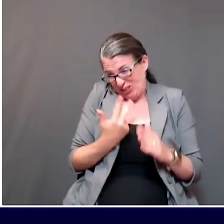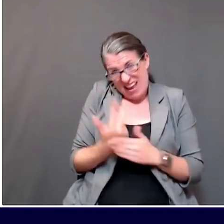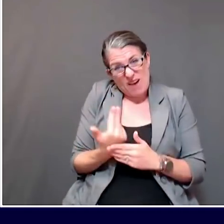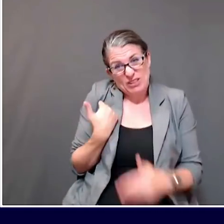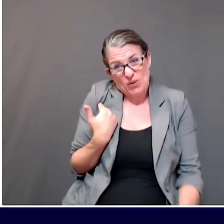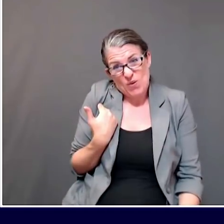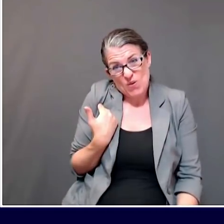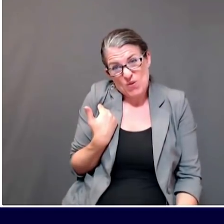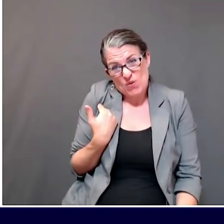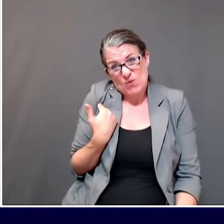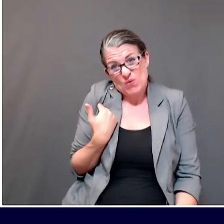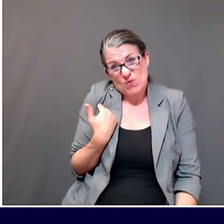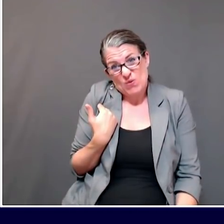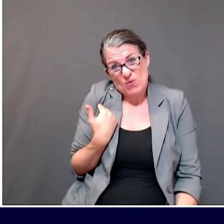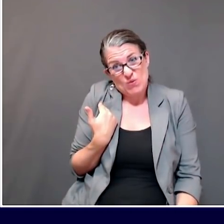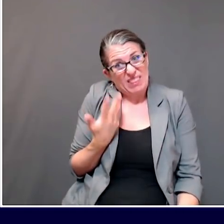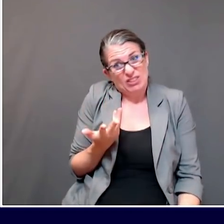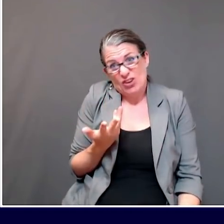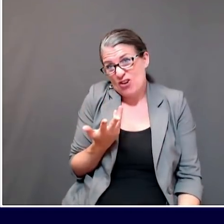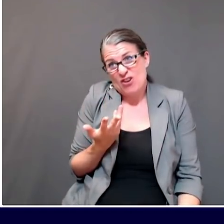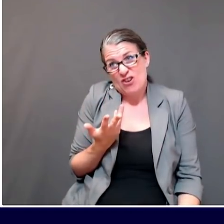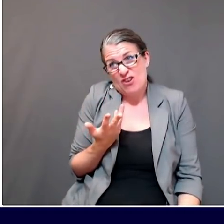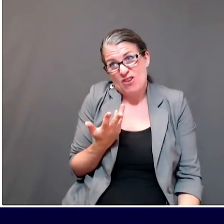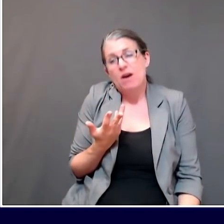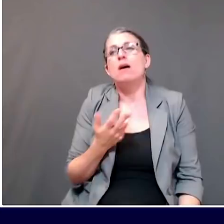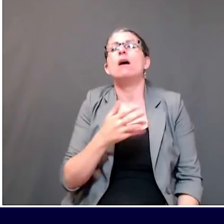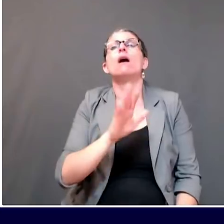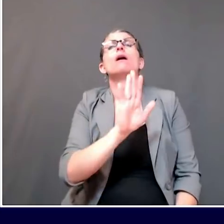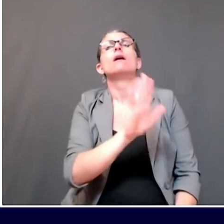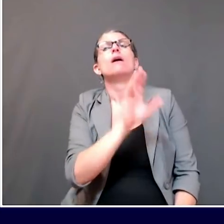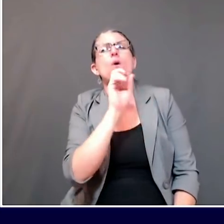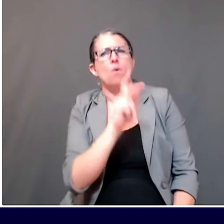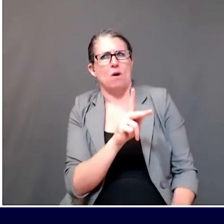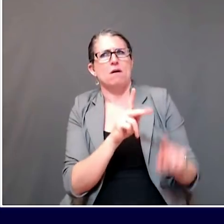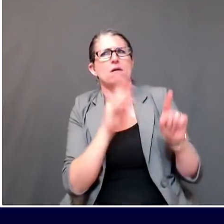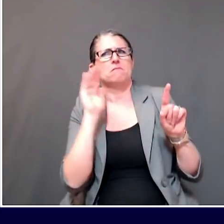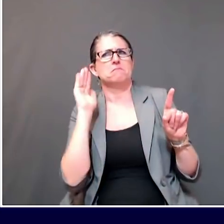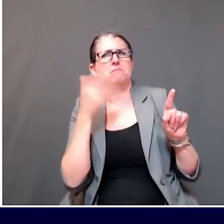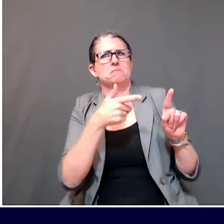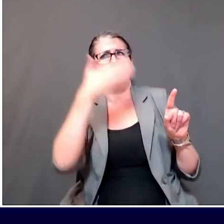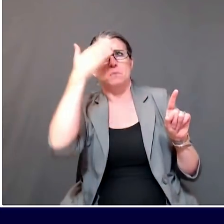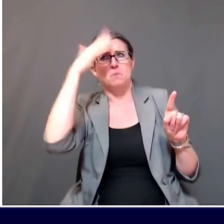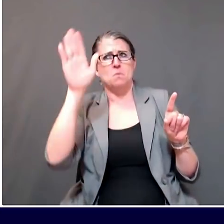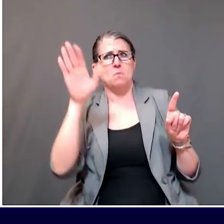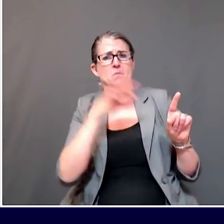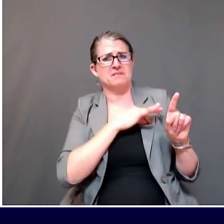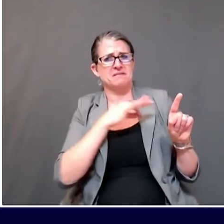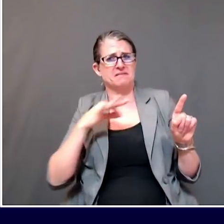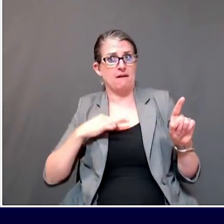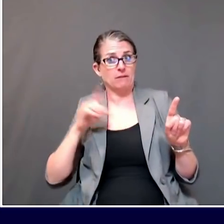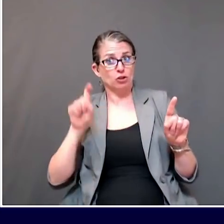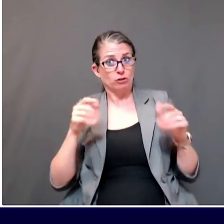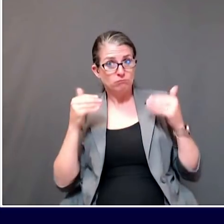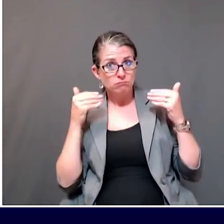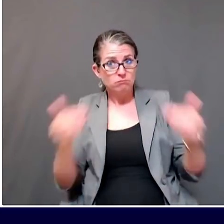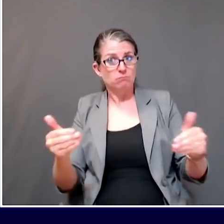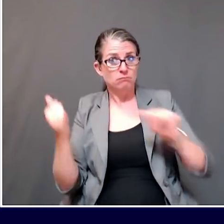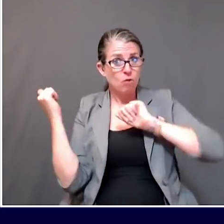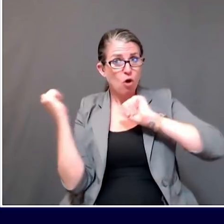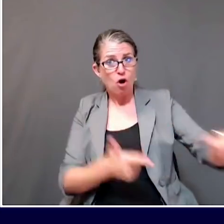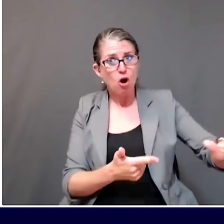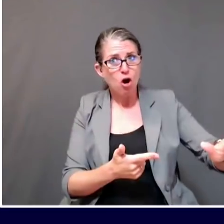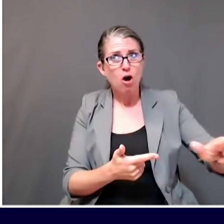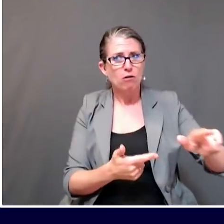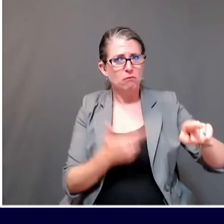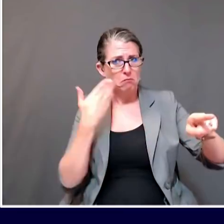that point where you decided whether all employees need to be tested or how many other employees might be tested. We have not yet. I think there are probably